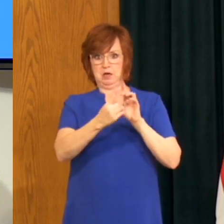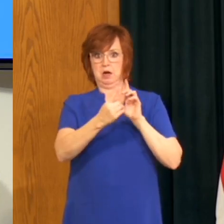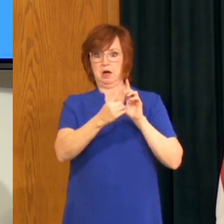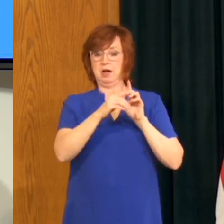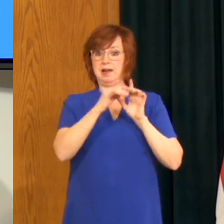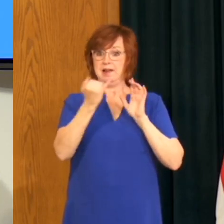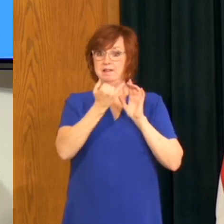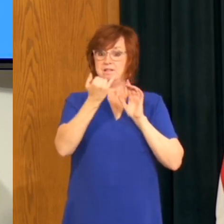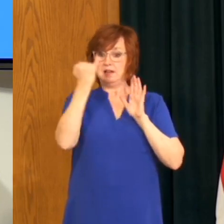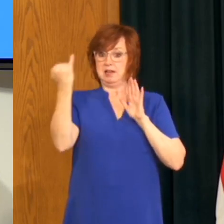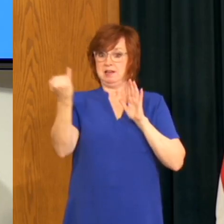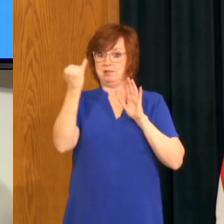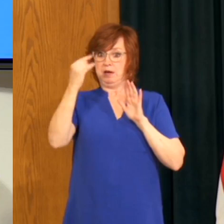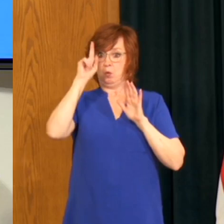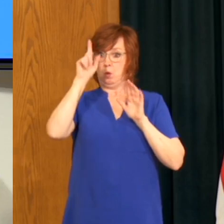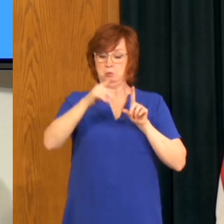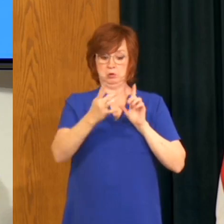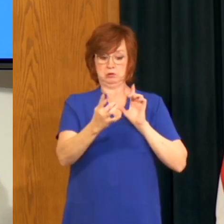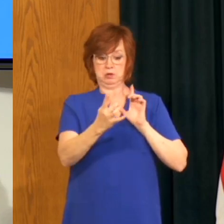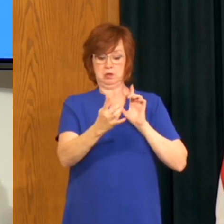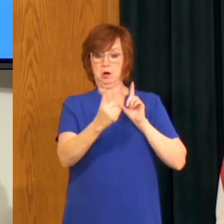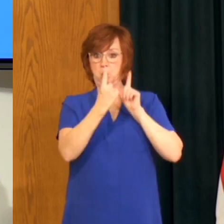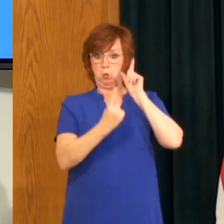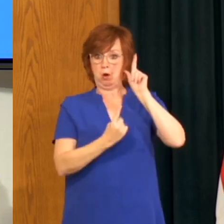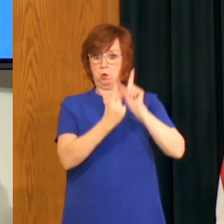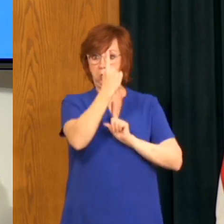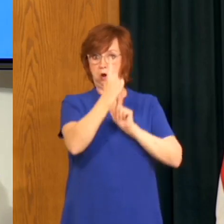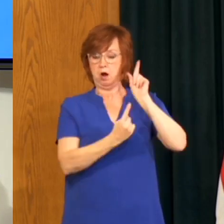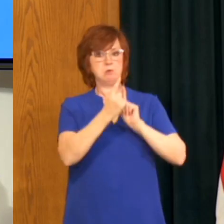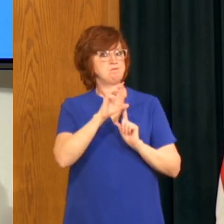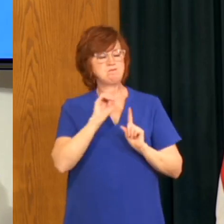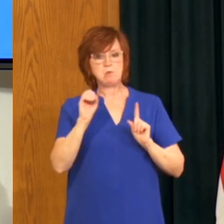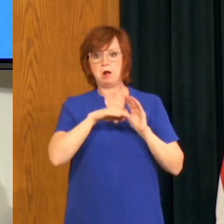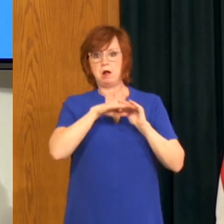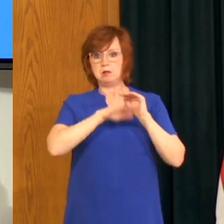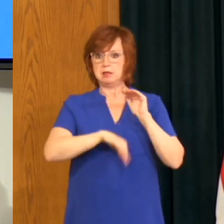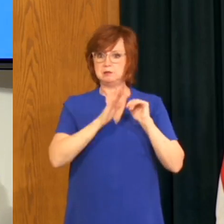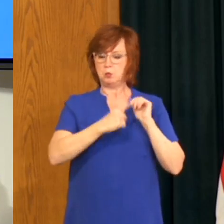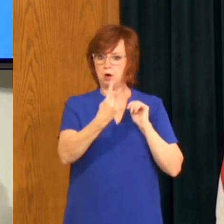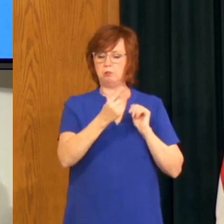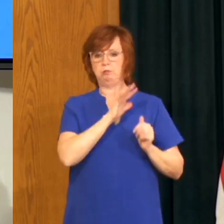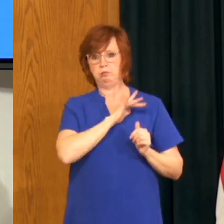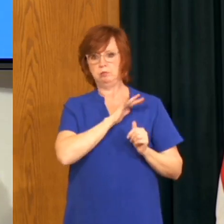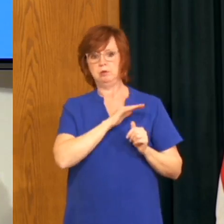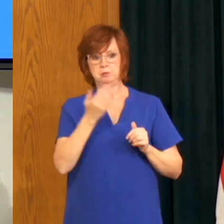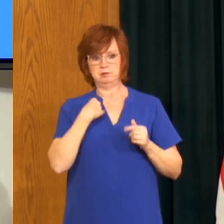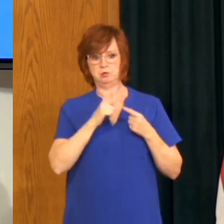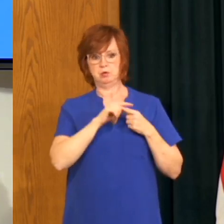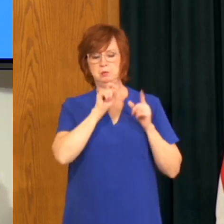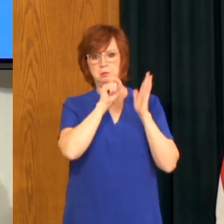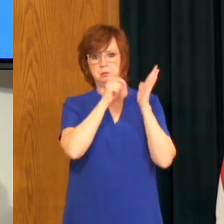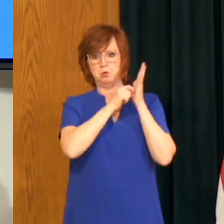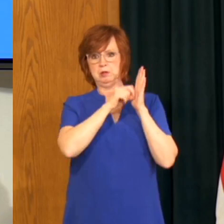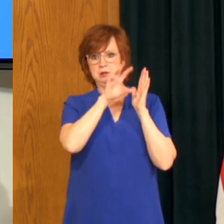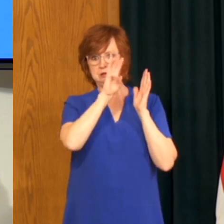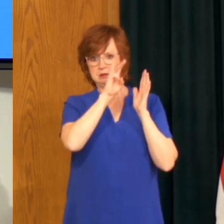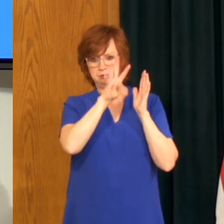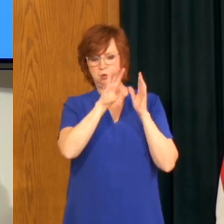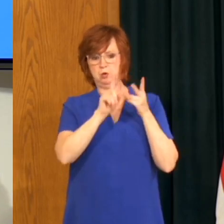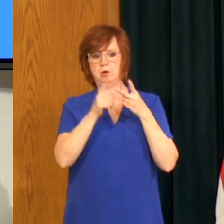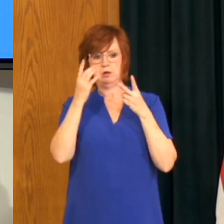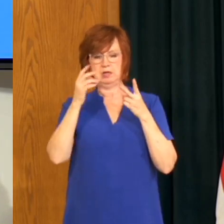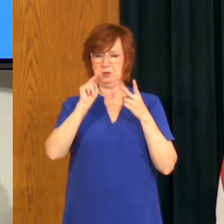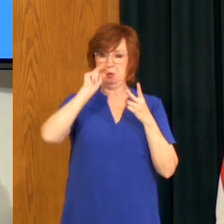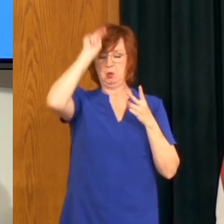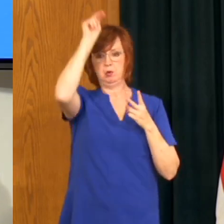the north at 0.76, as well as the south at 0.63. So these were hard-won gains, and